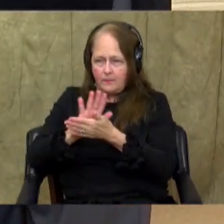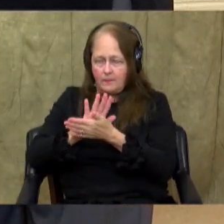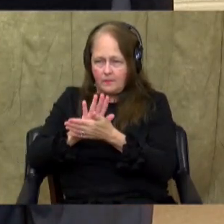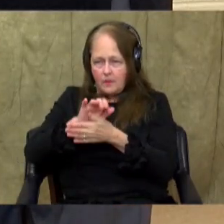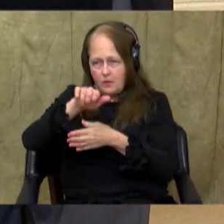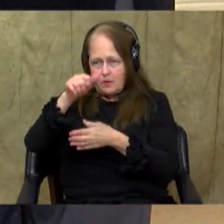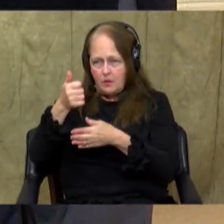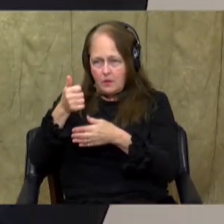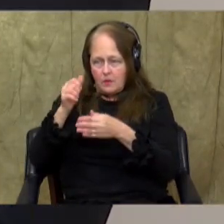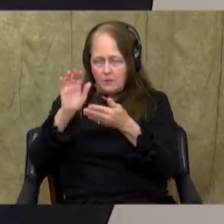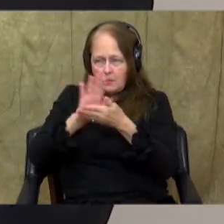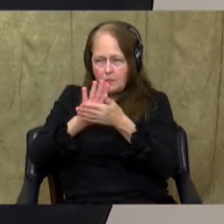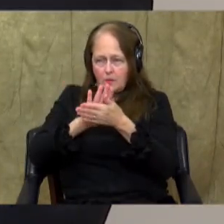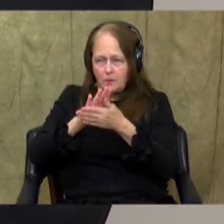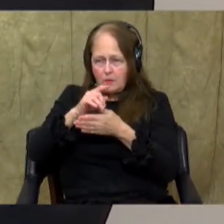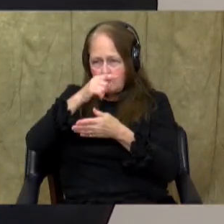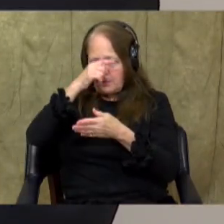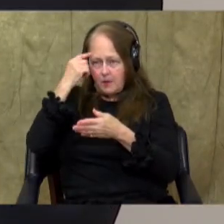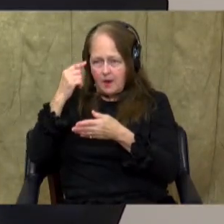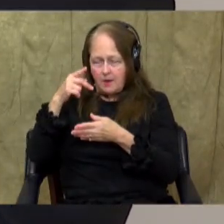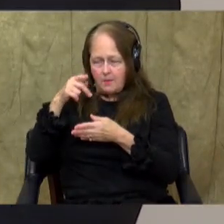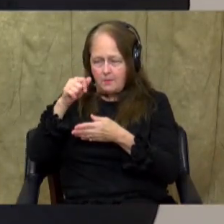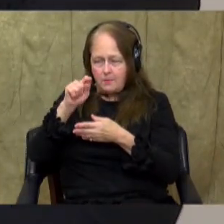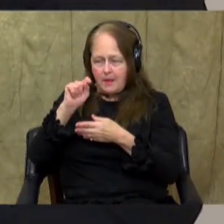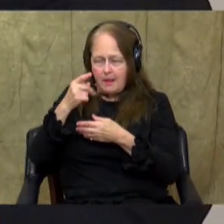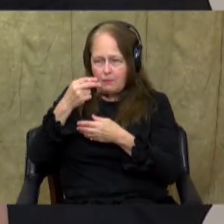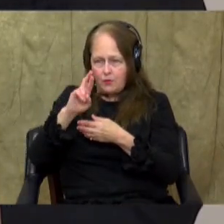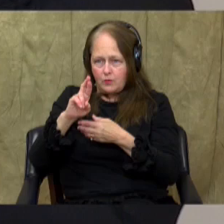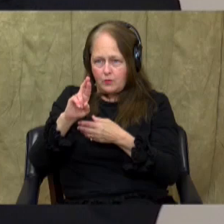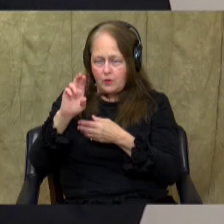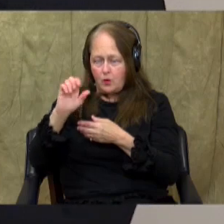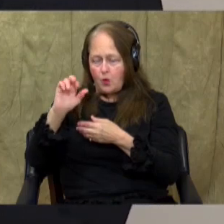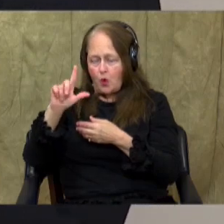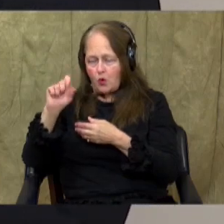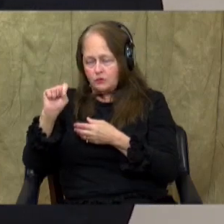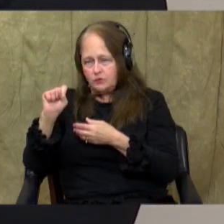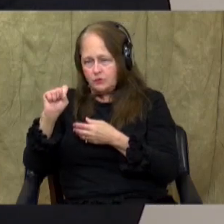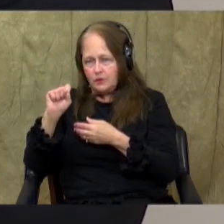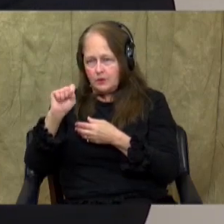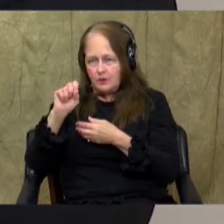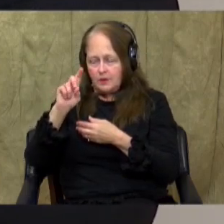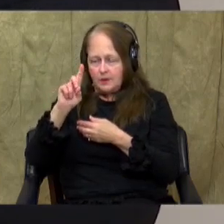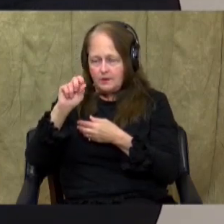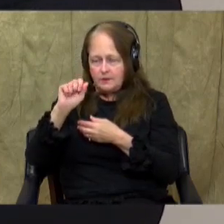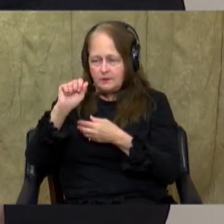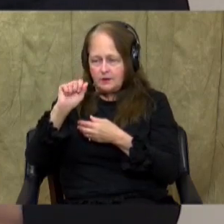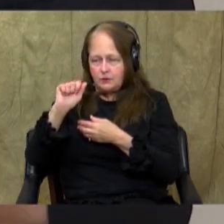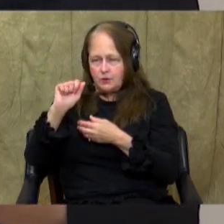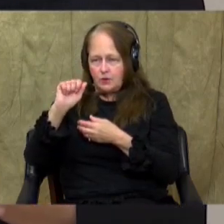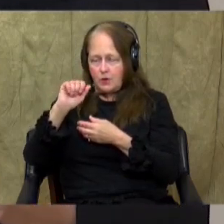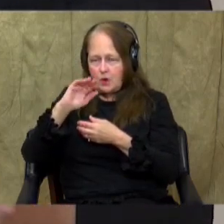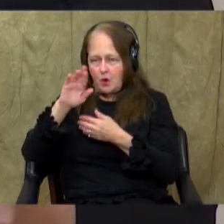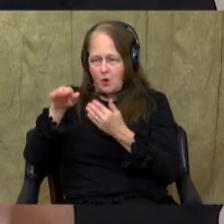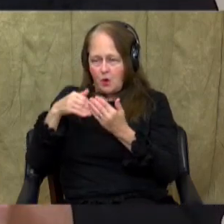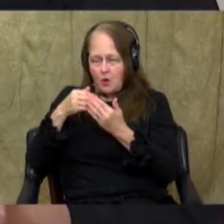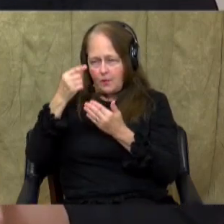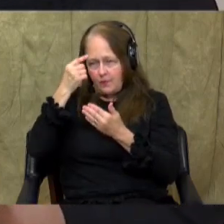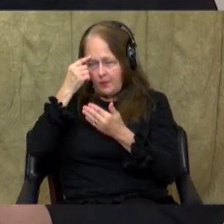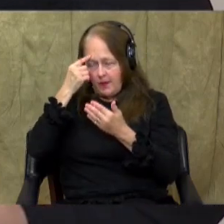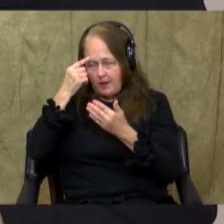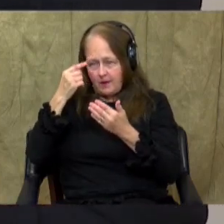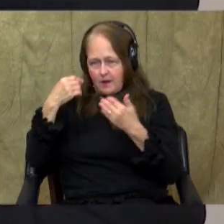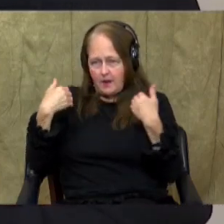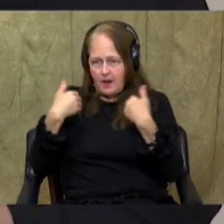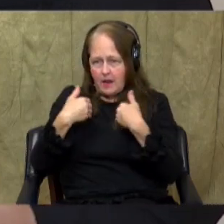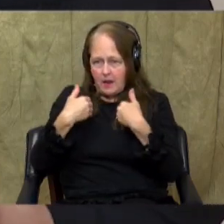were thinking about movies. They thought of the Black Panther, Carlos and Razine. Deja, Isaac, and Reagan were all thinking of animals